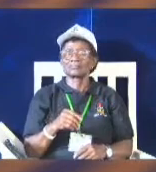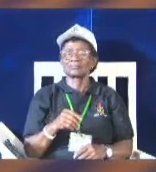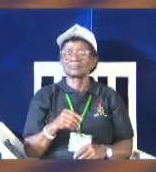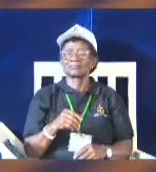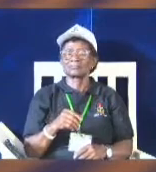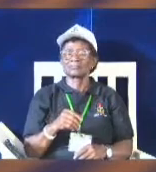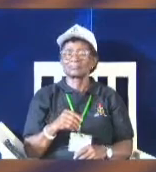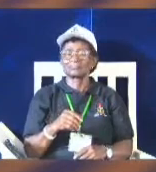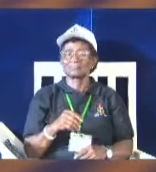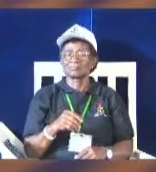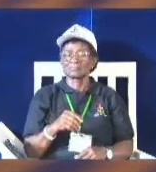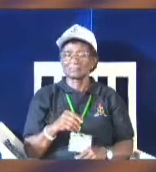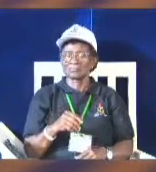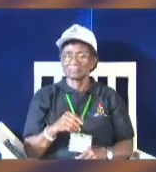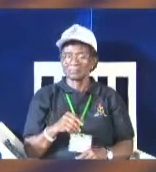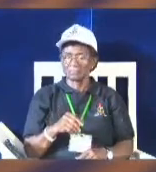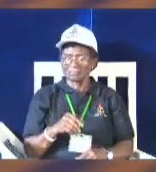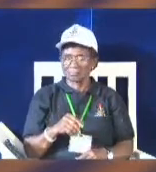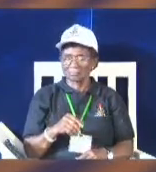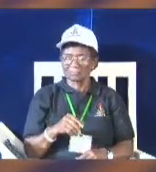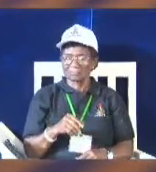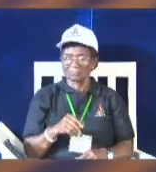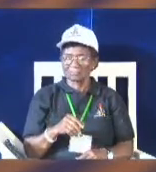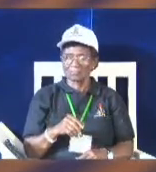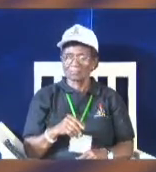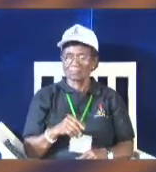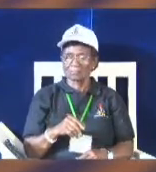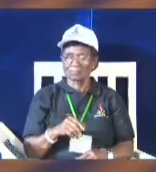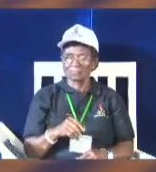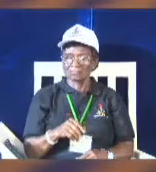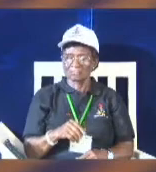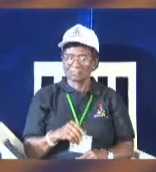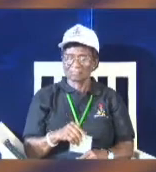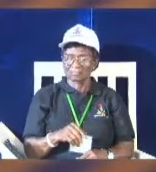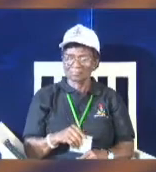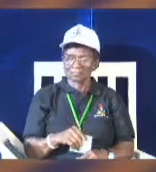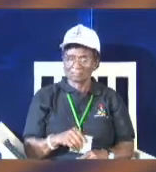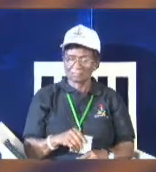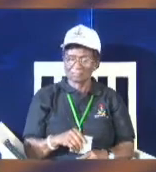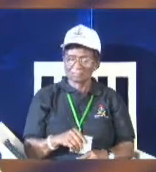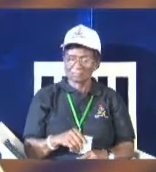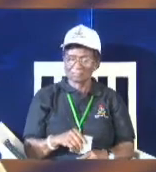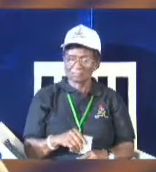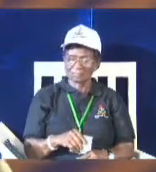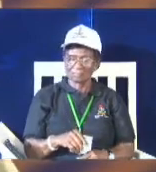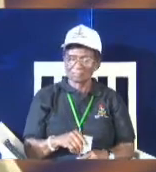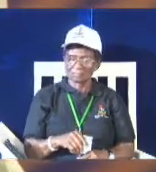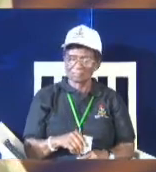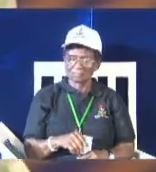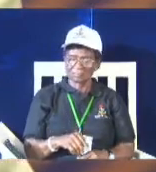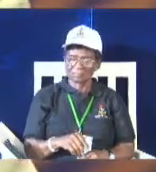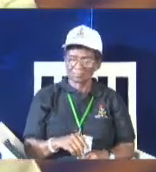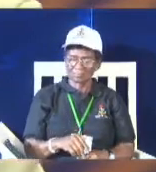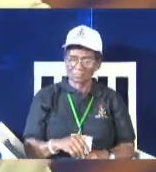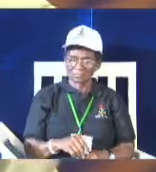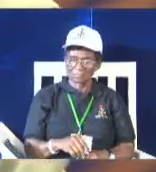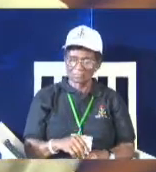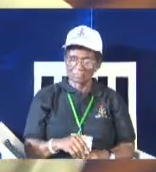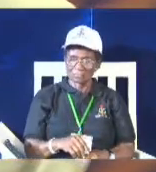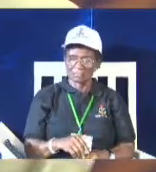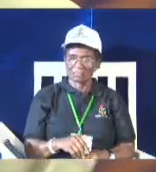happens to be not just my son in the Lord, but my friend.